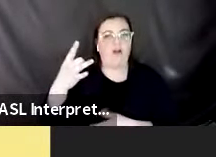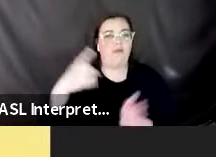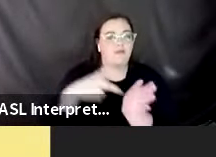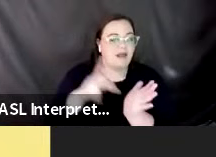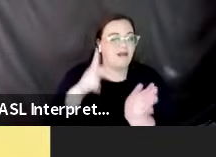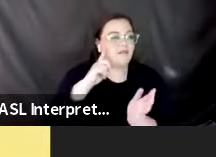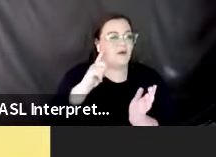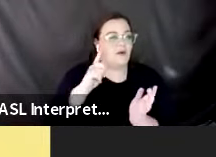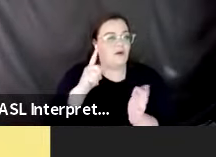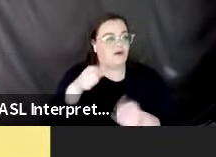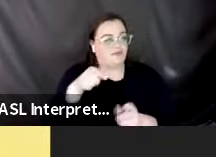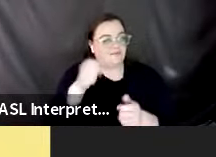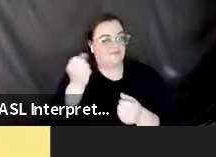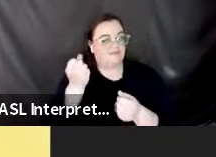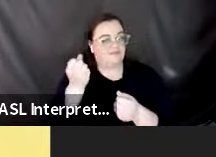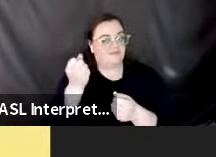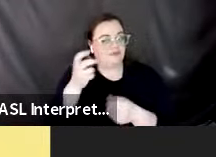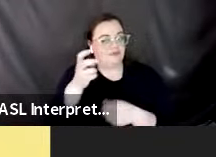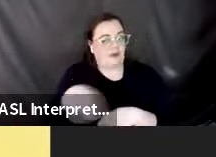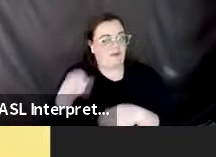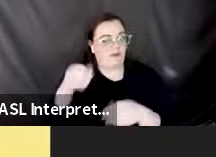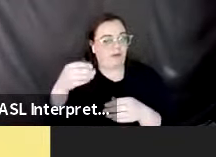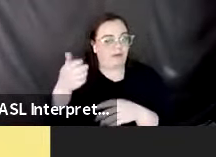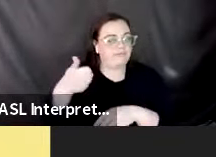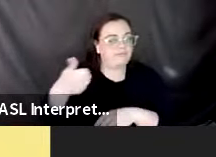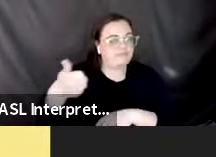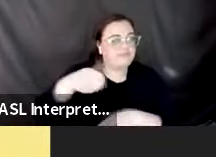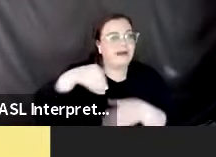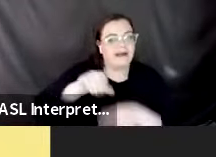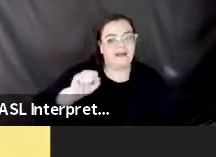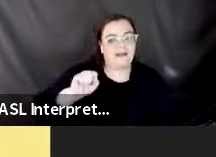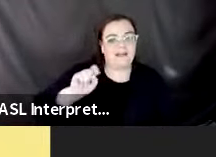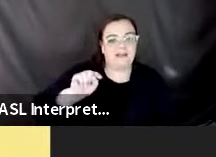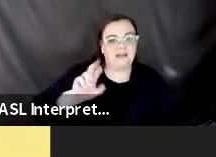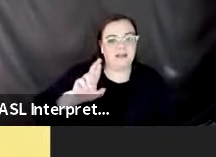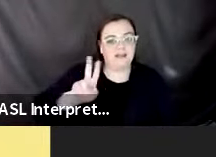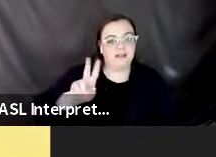zone. If they are traveling outside the studio